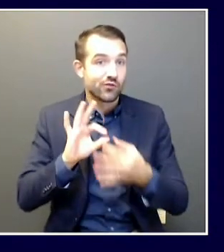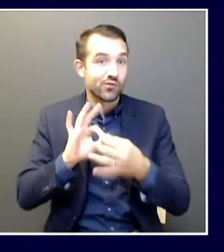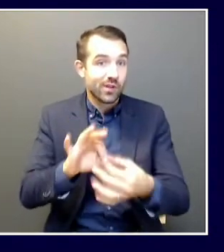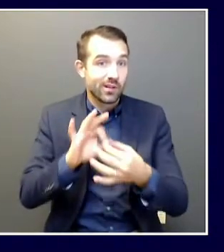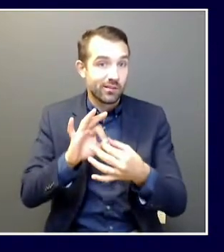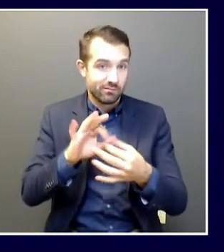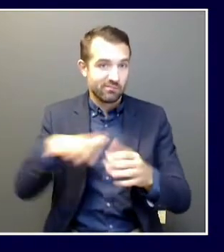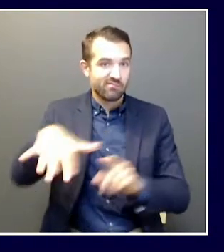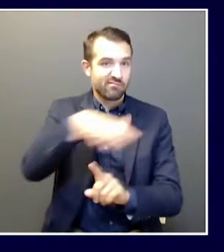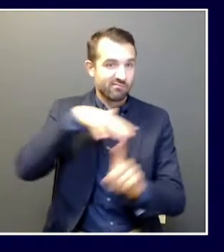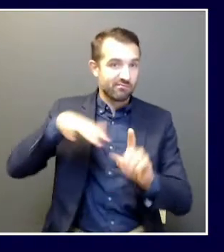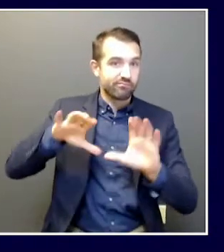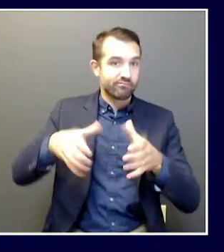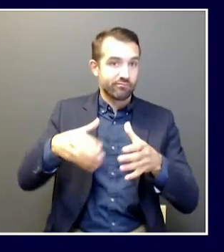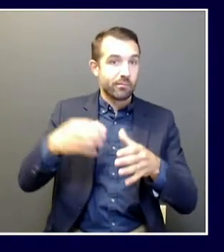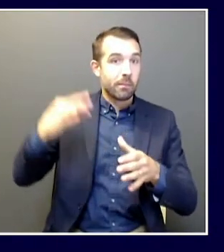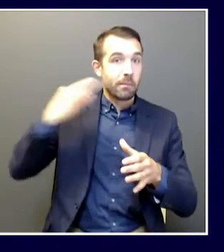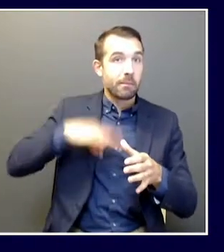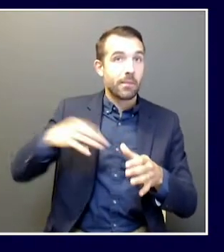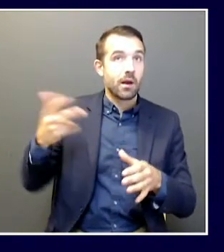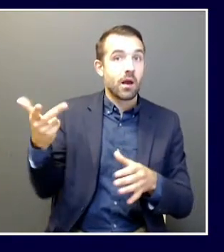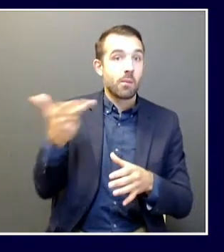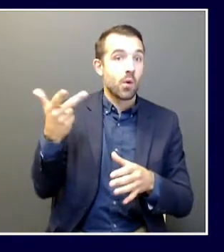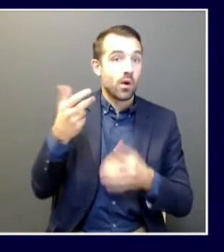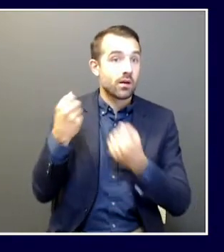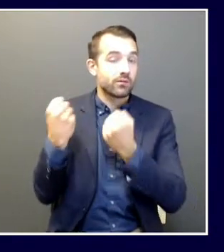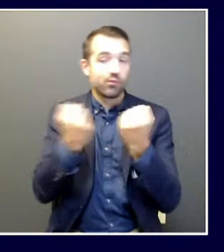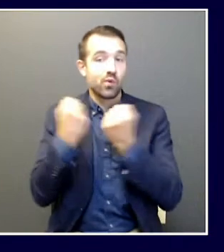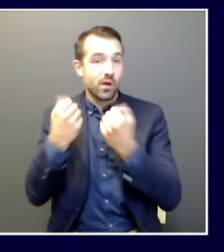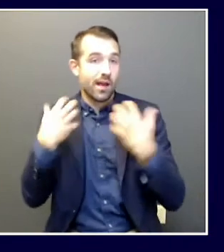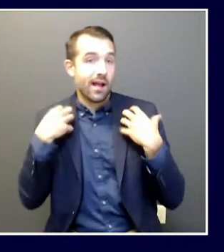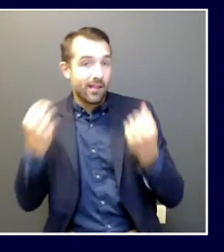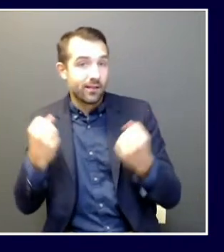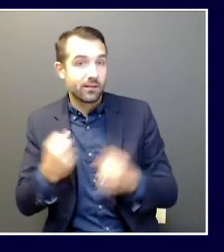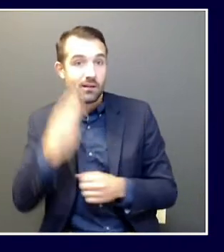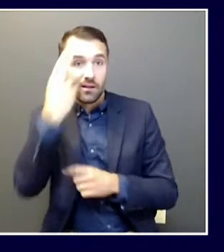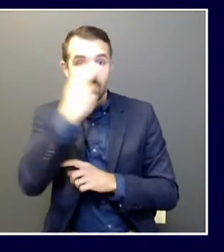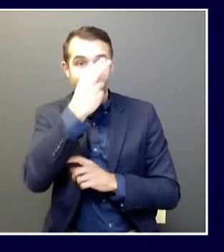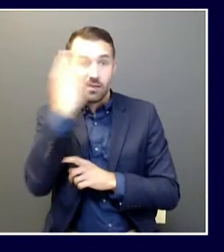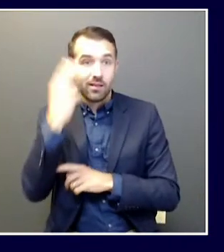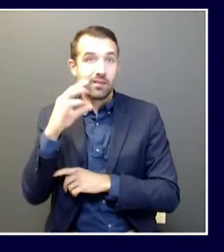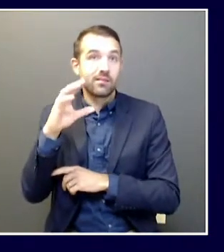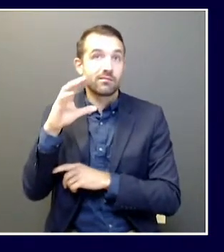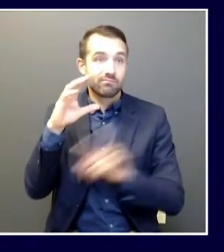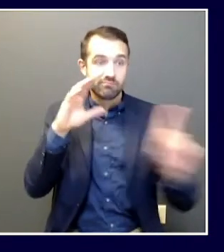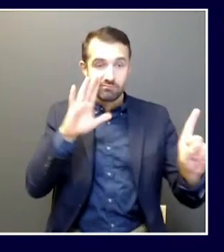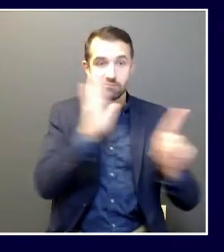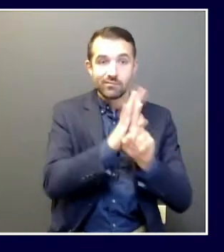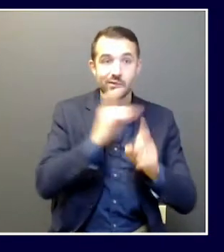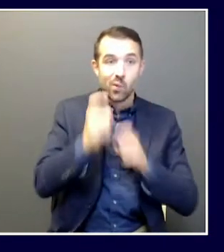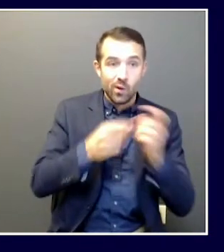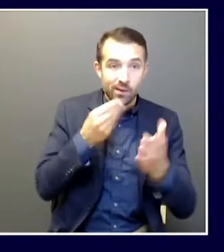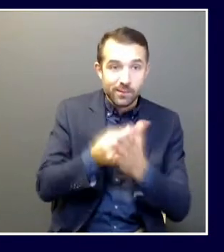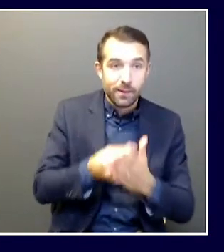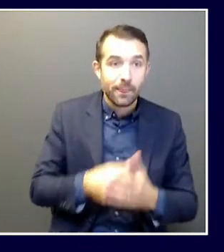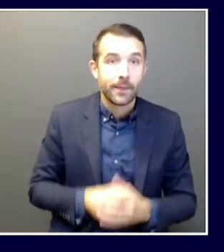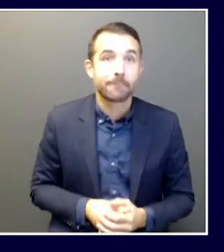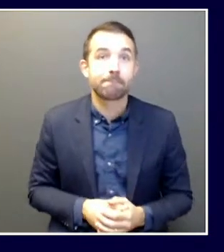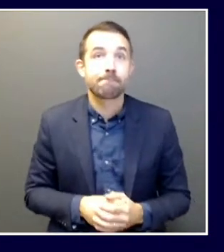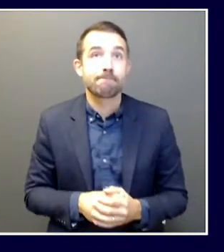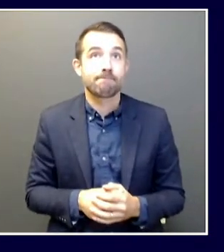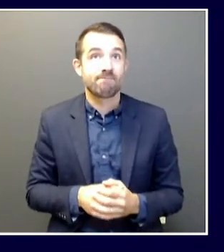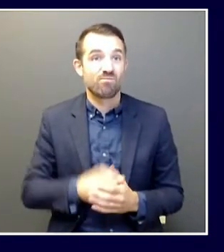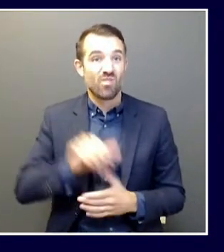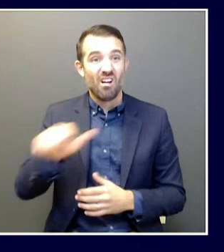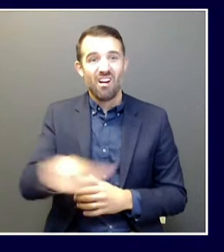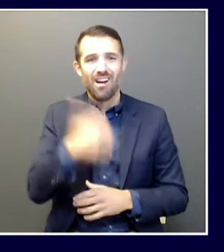Catholic Charities, and a host of other groups across the state are working with Mainers day in and day out to keep